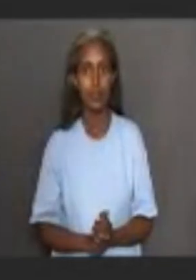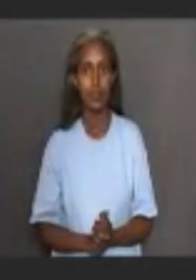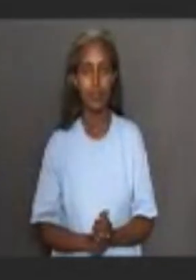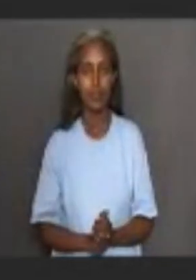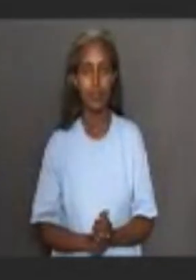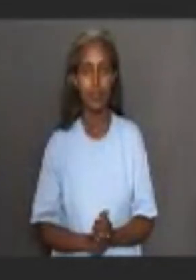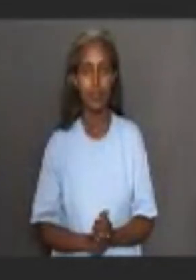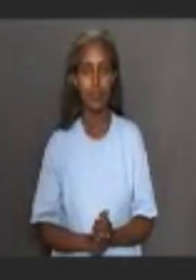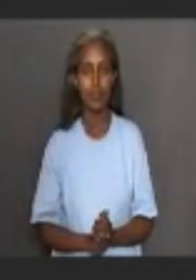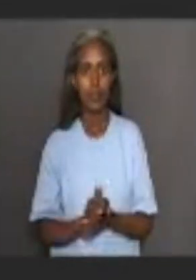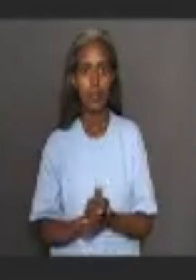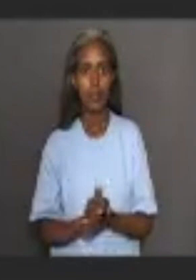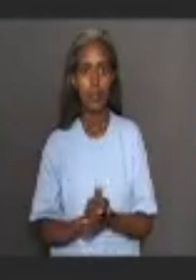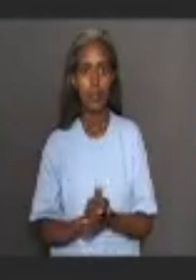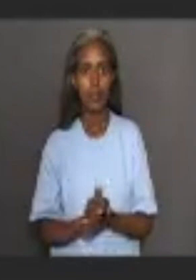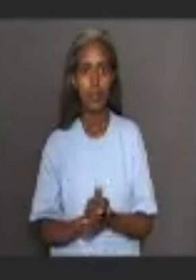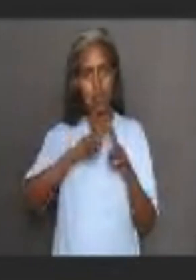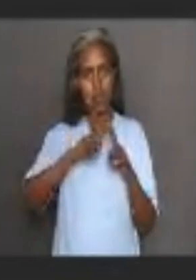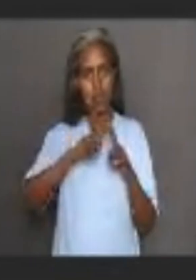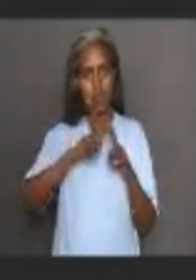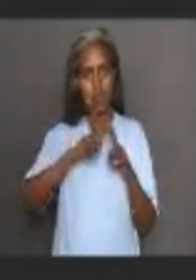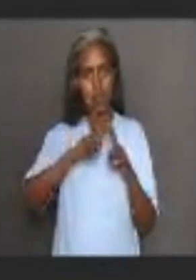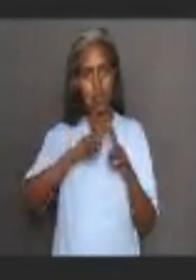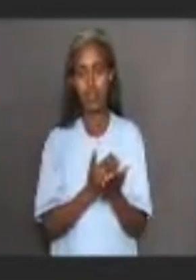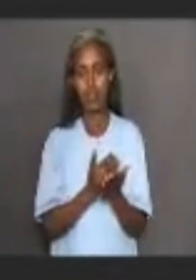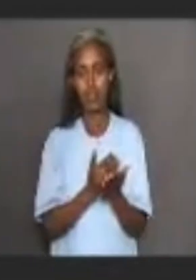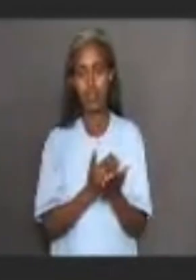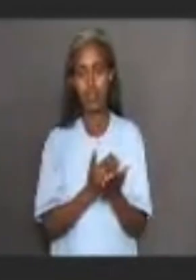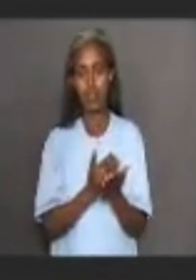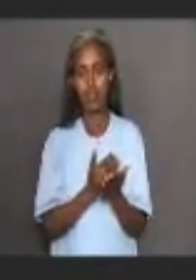Let's get back to our lesson.